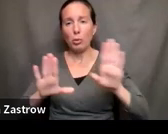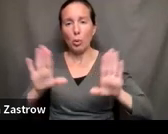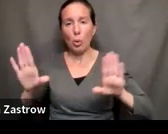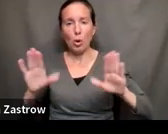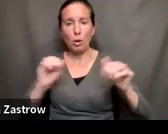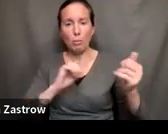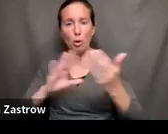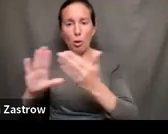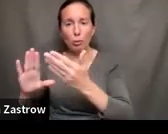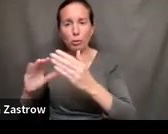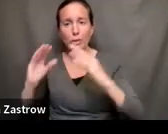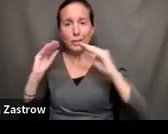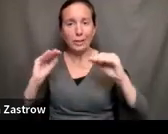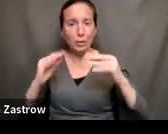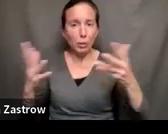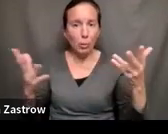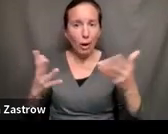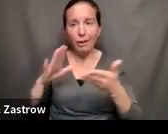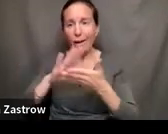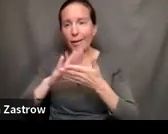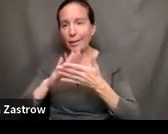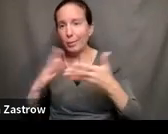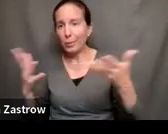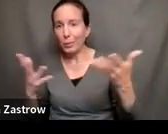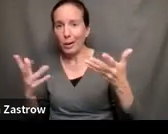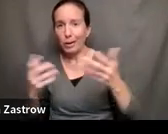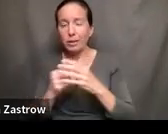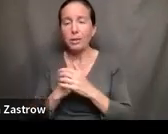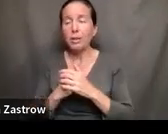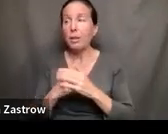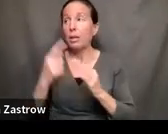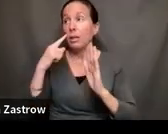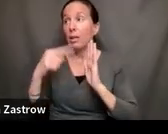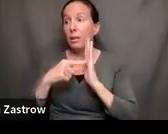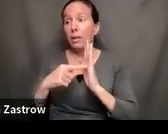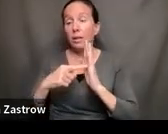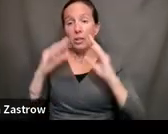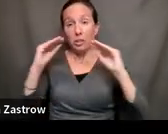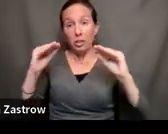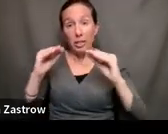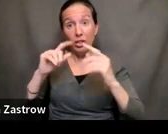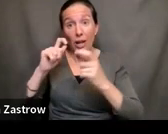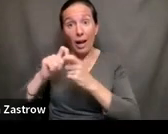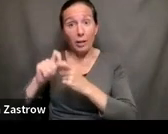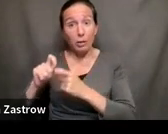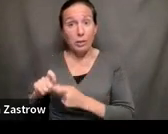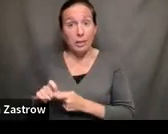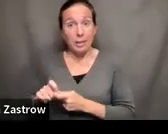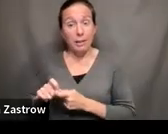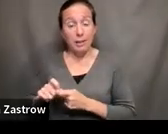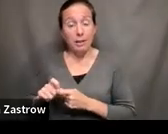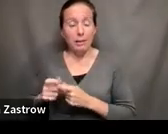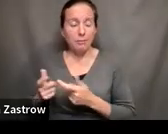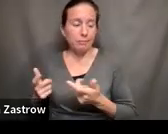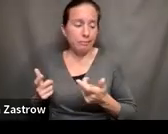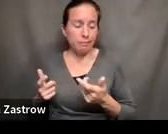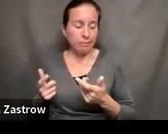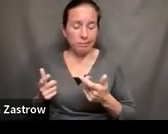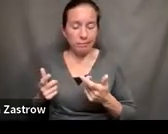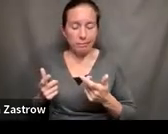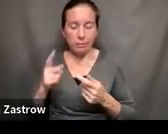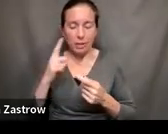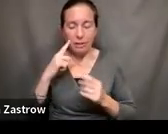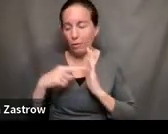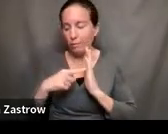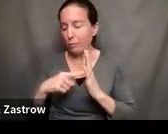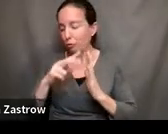academically. And let's say you're teaching accuracy for reading passages. I would